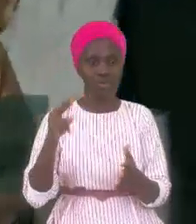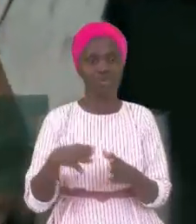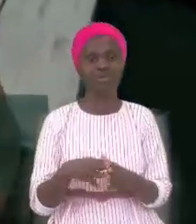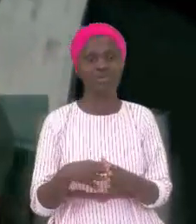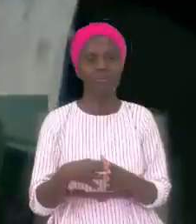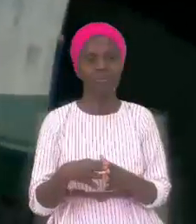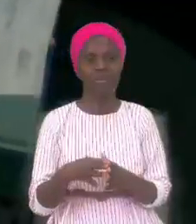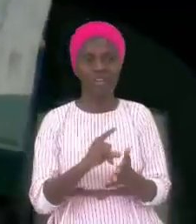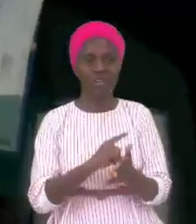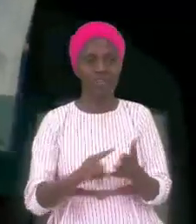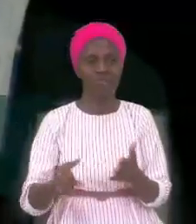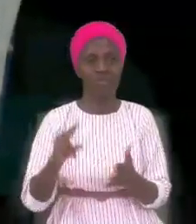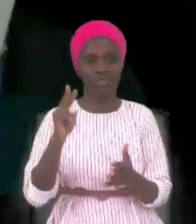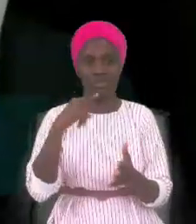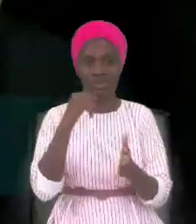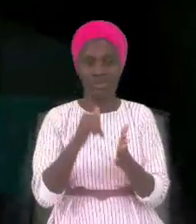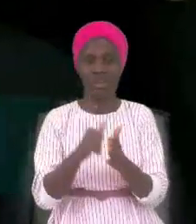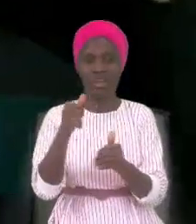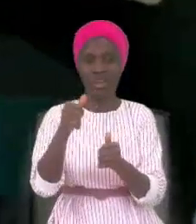2,